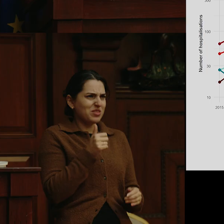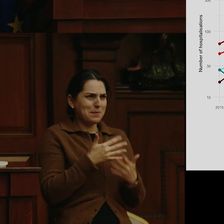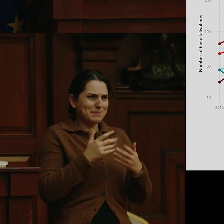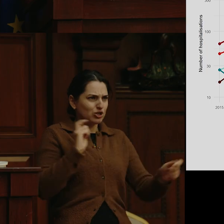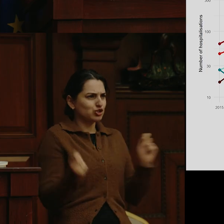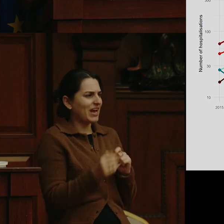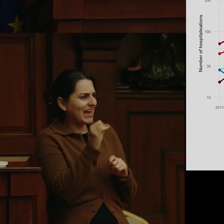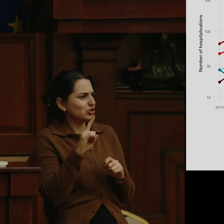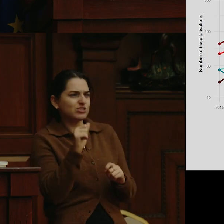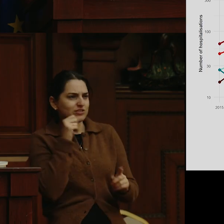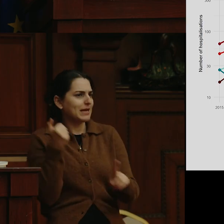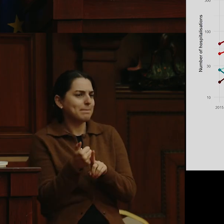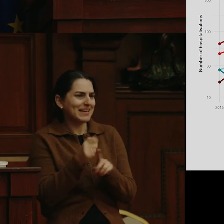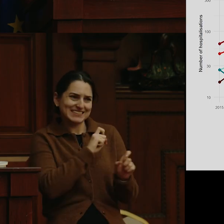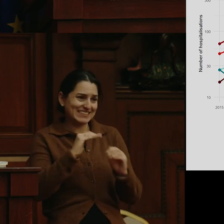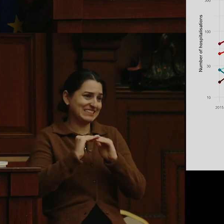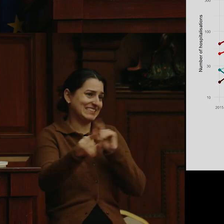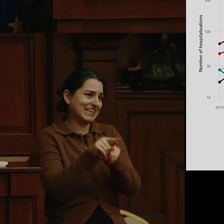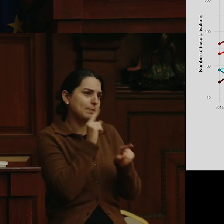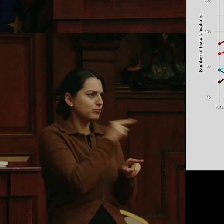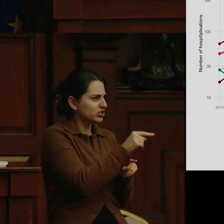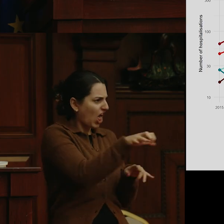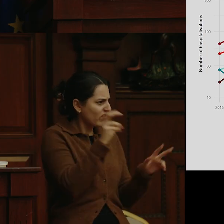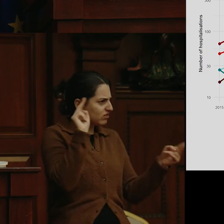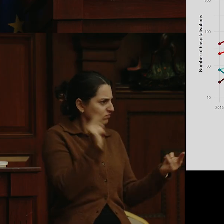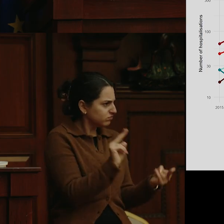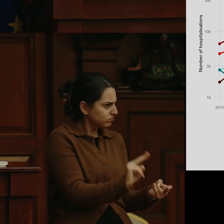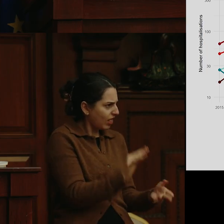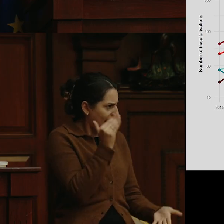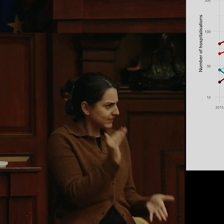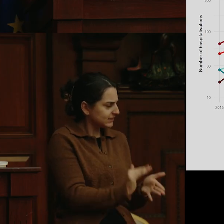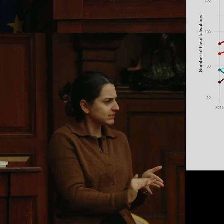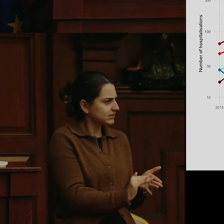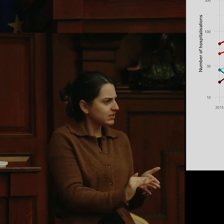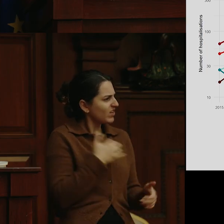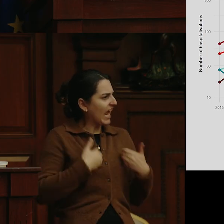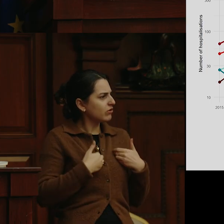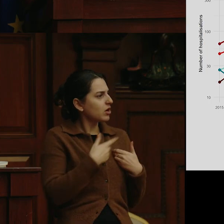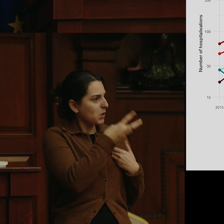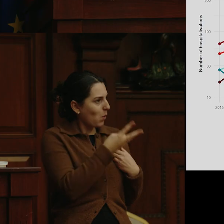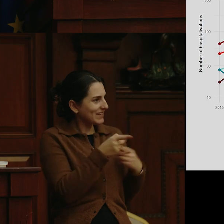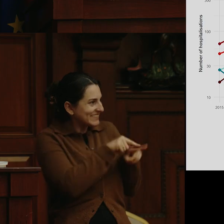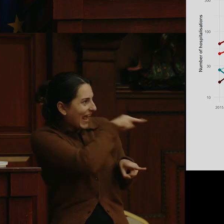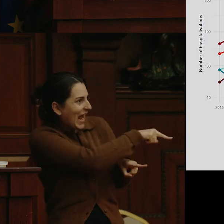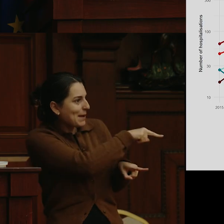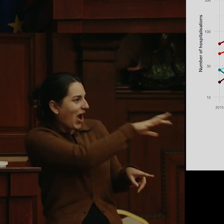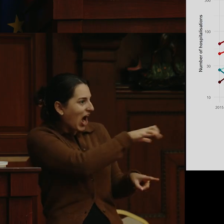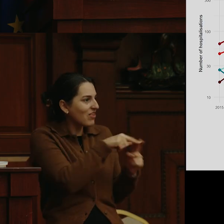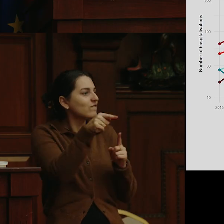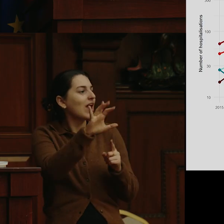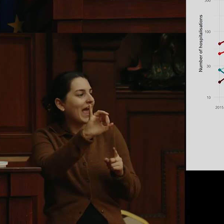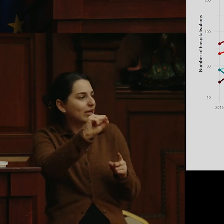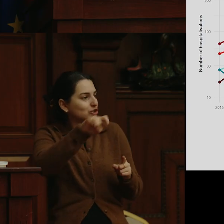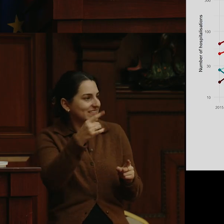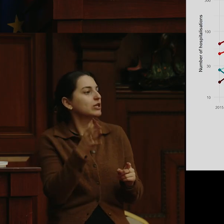other conditions. I think this is interesting and tells us maybe where we want to be with Sjögren's in 20 years'